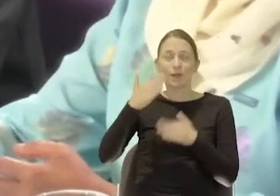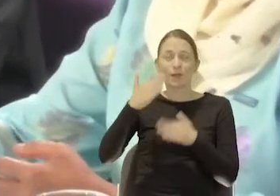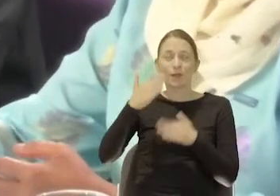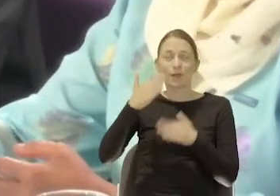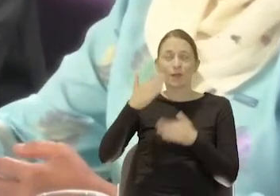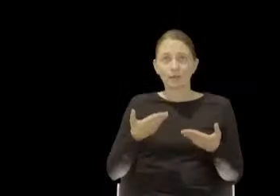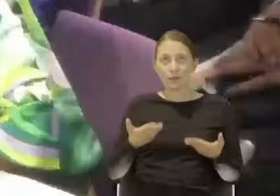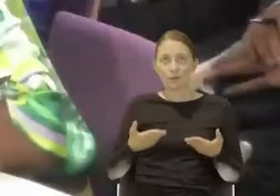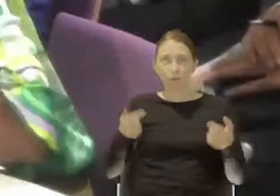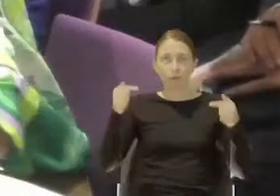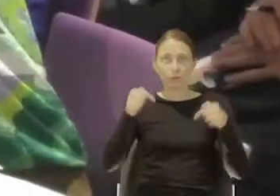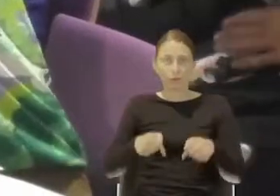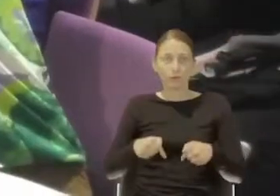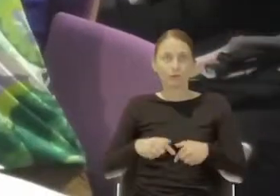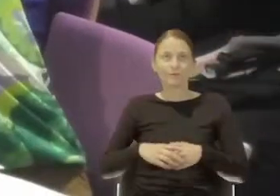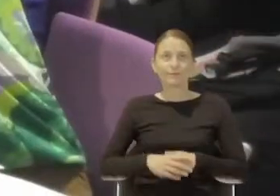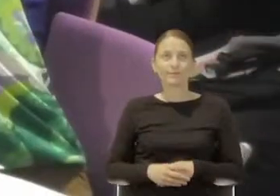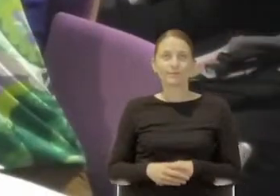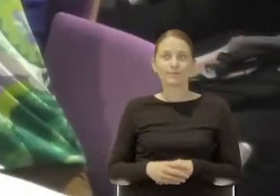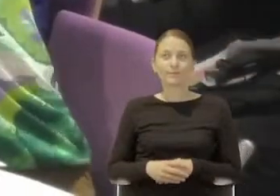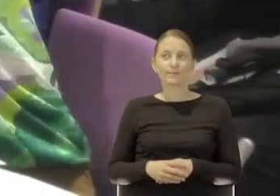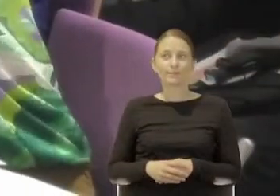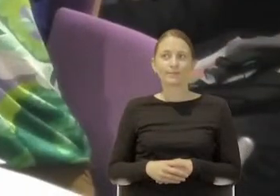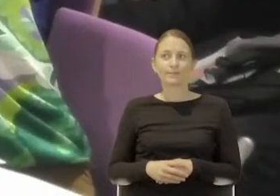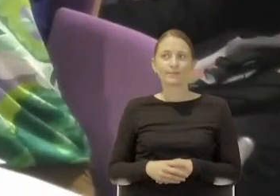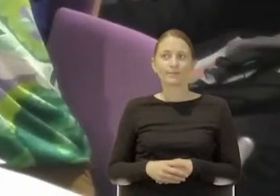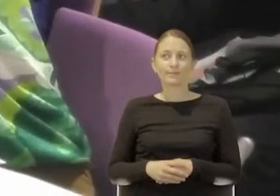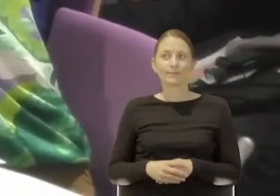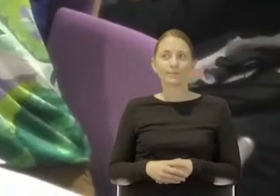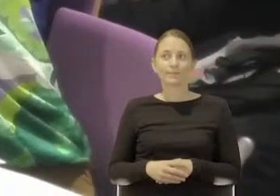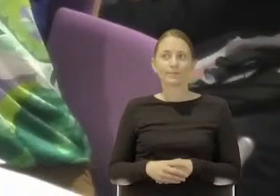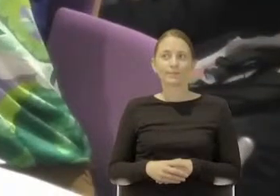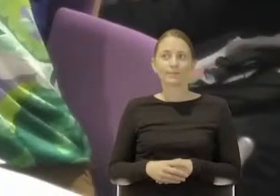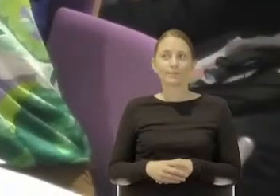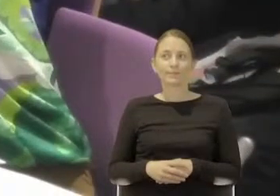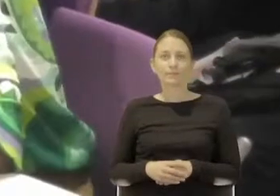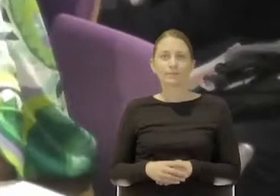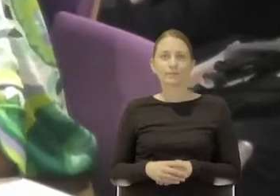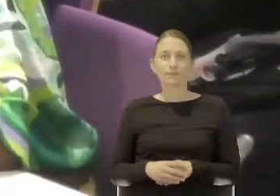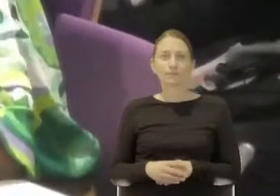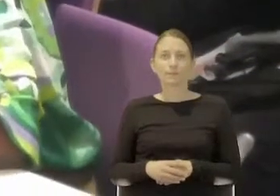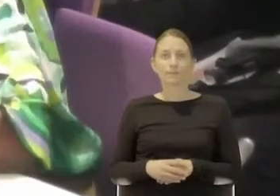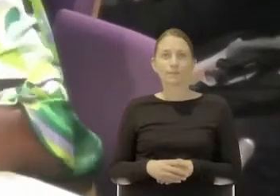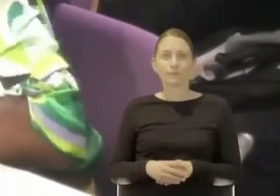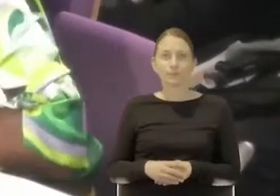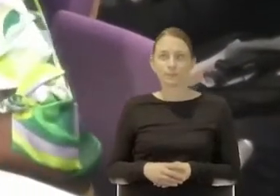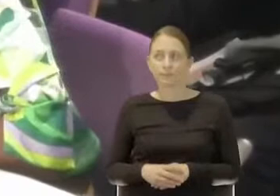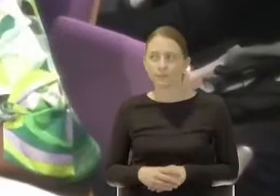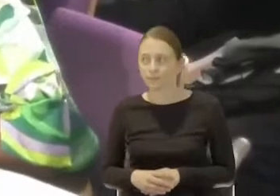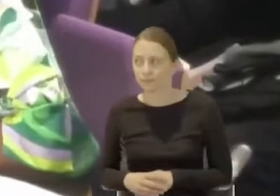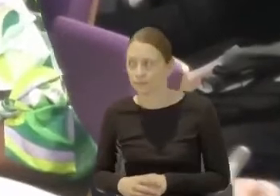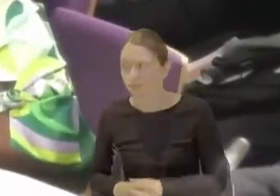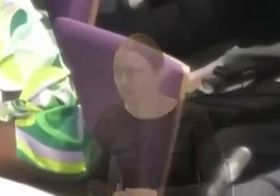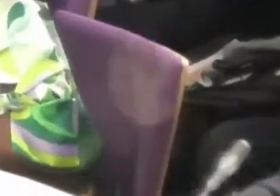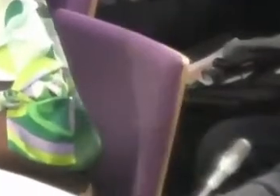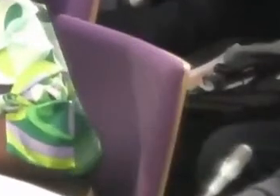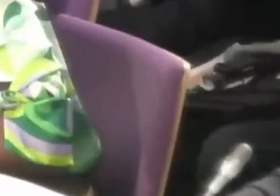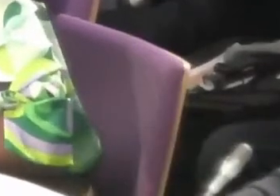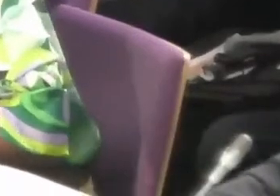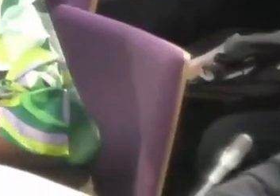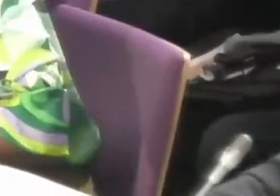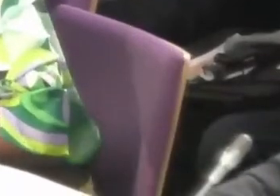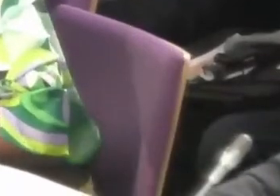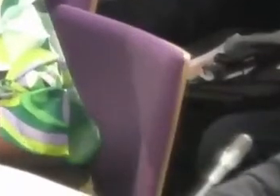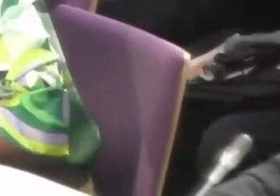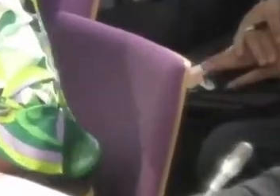Thank you, sir. A round of applause for the President of Ecosoc. and we take on board your support as a group of